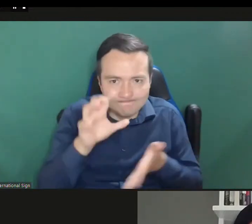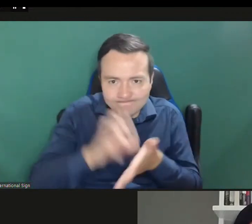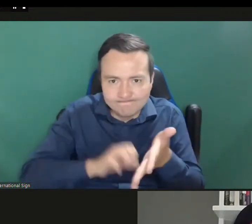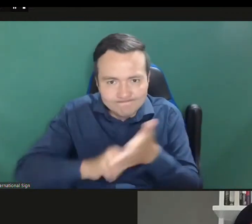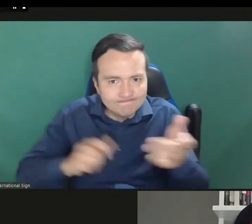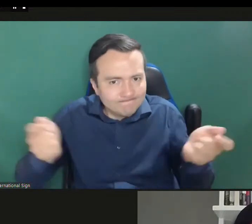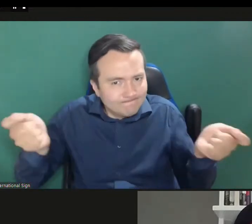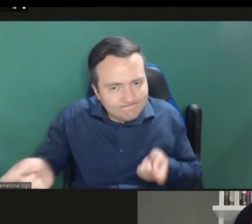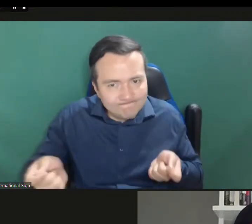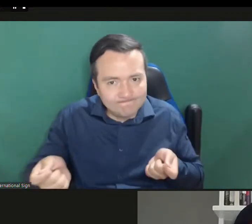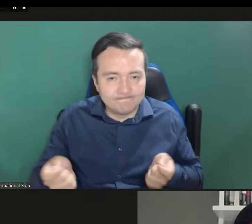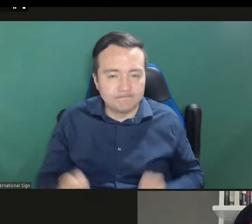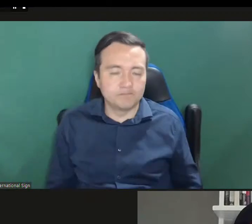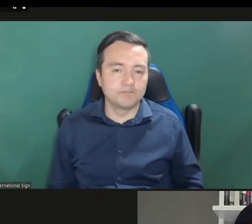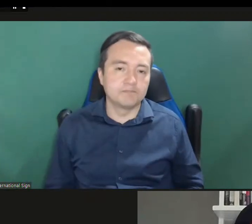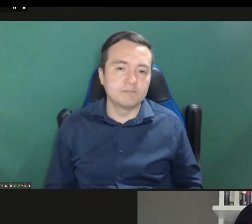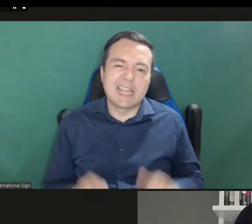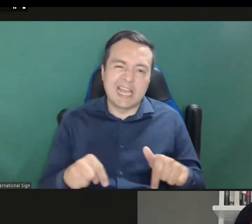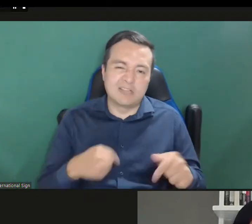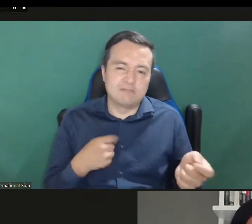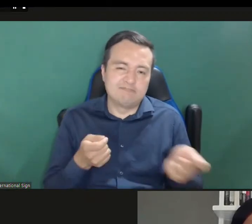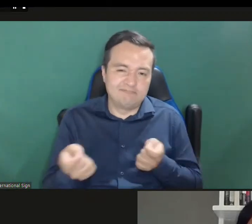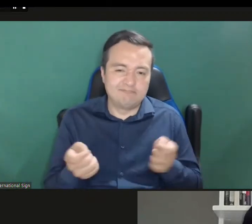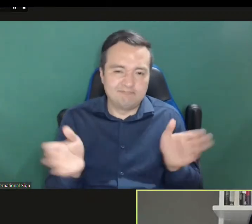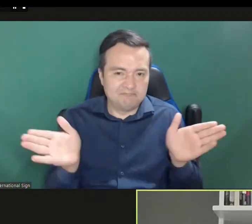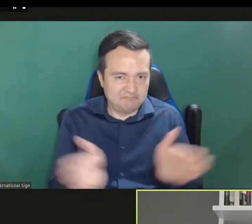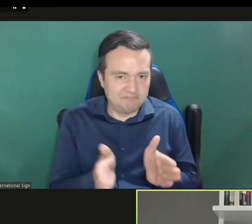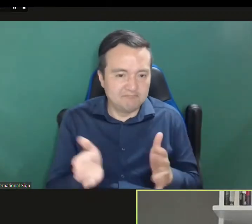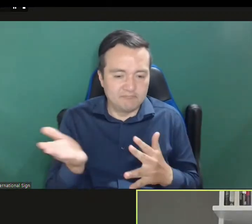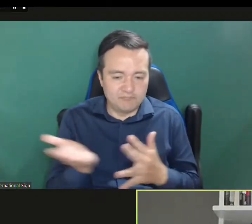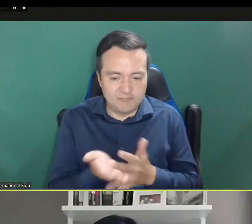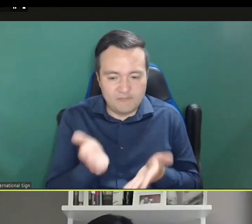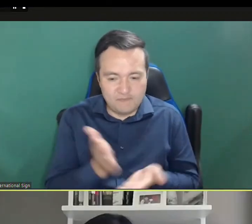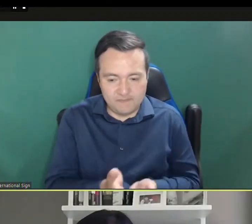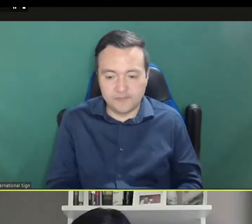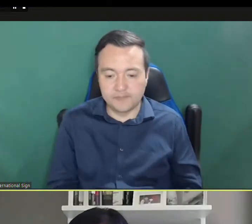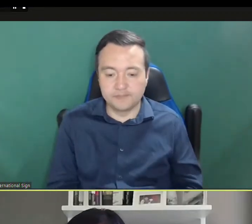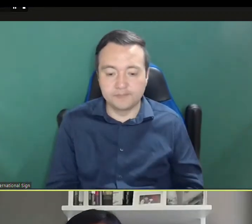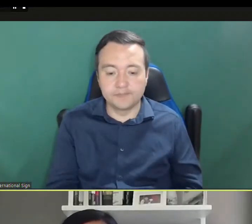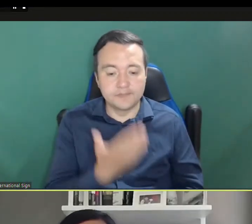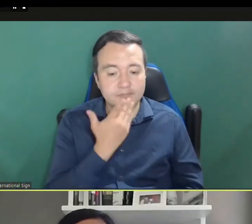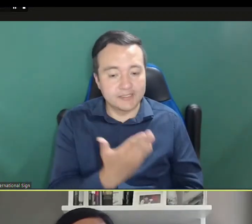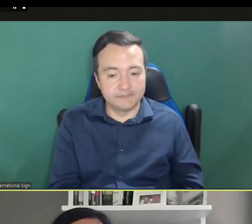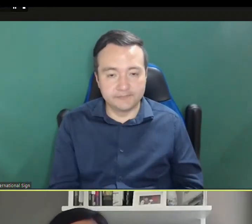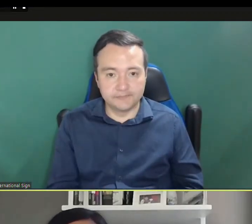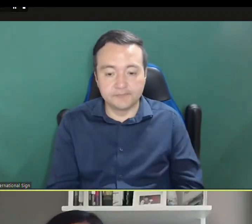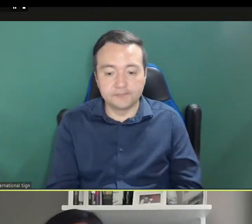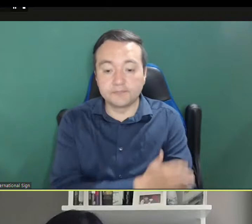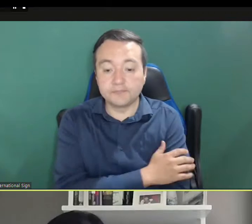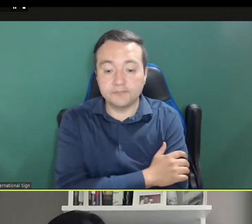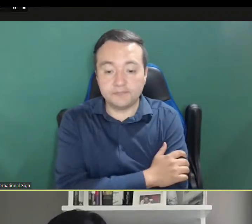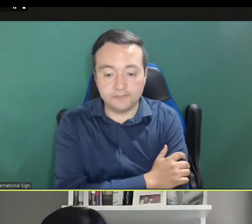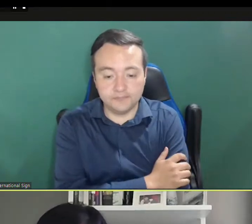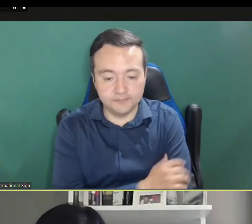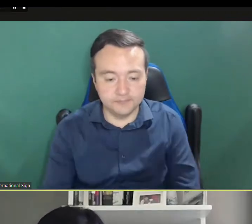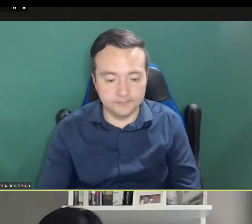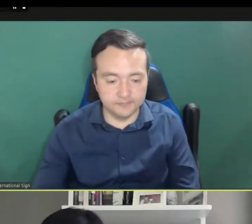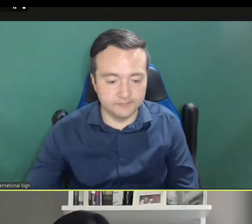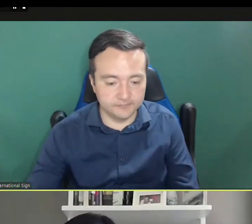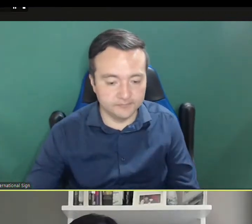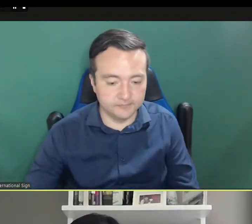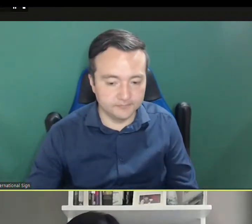We know that the health systems are going to continue to have a hard time if there is an increase in non-communicable